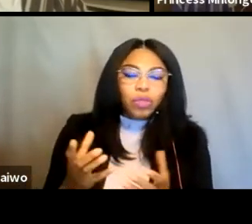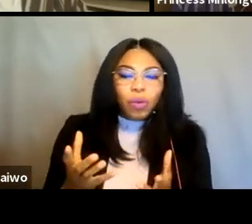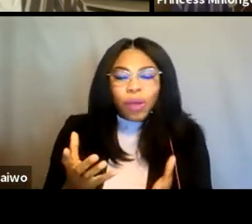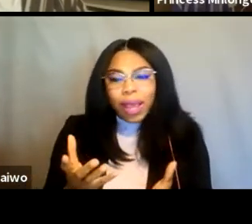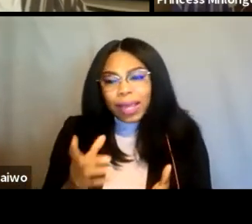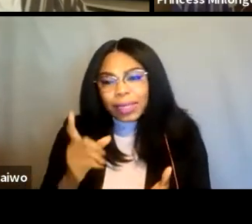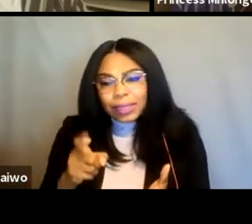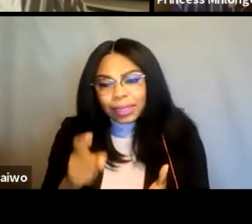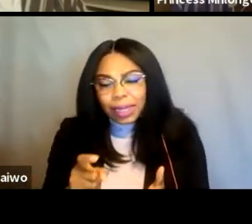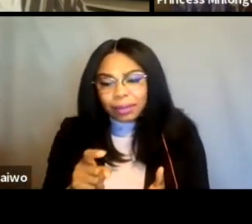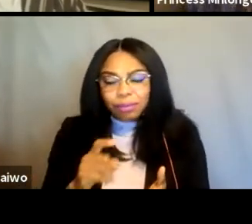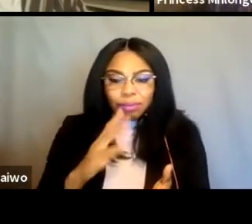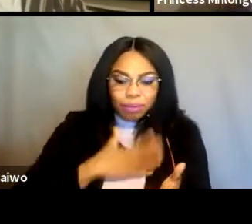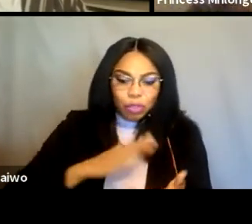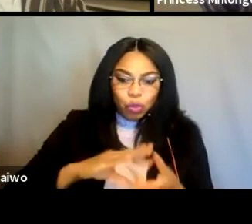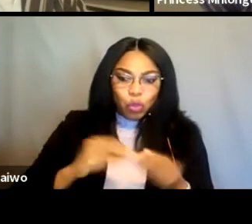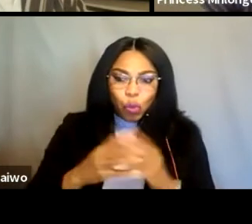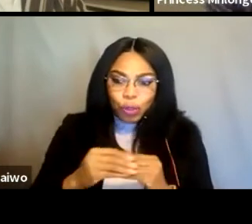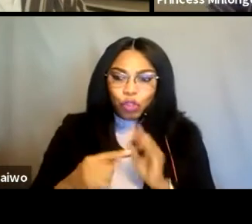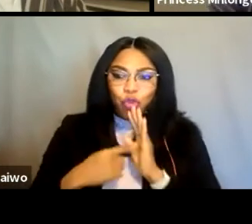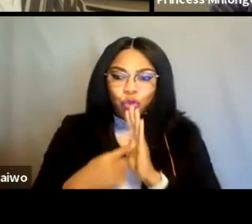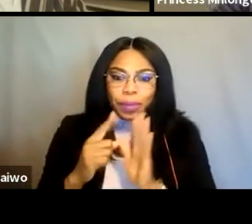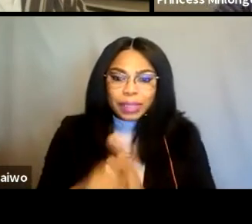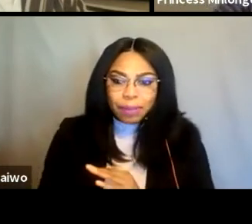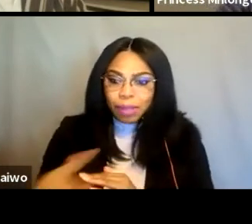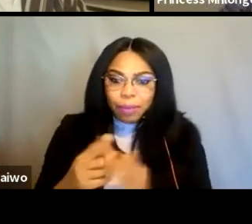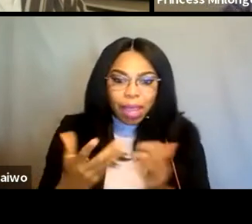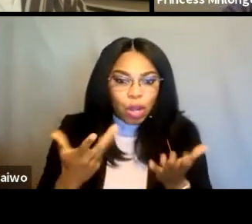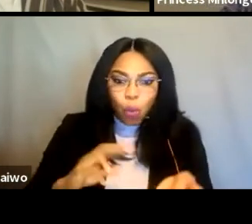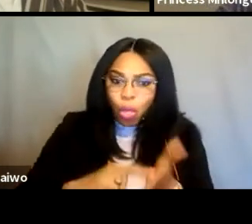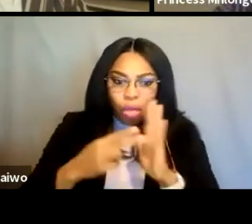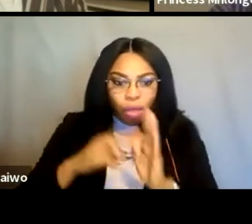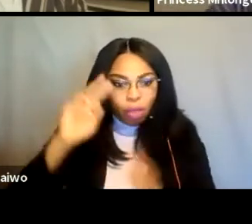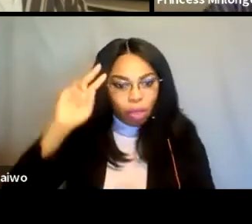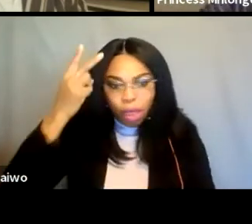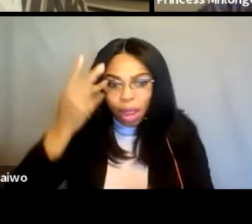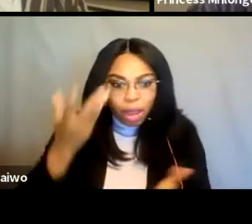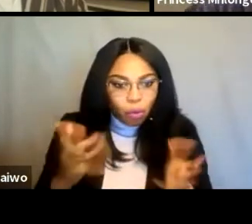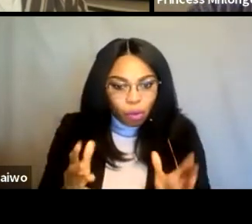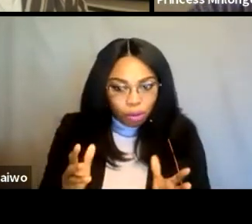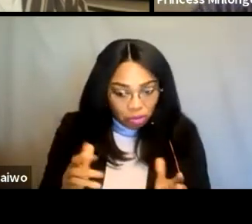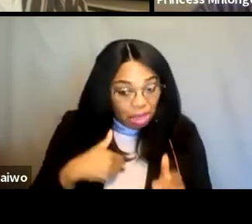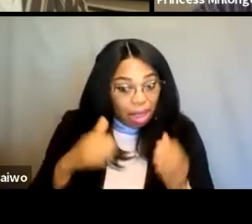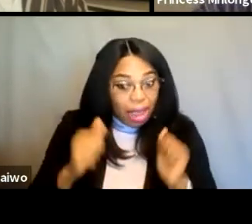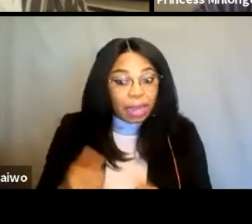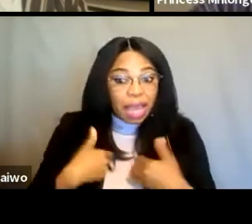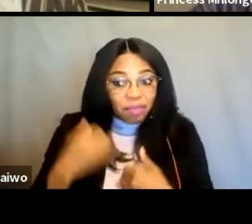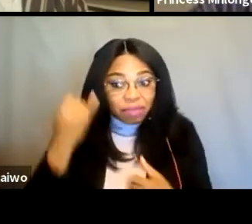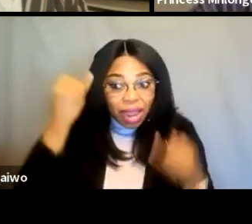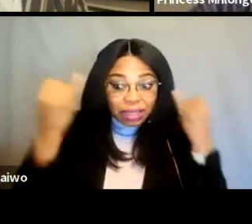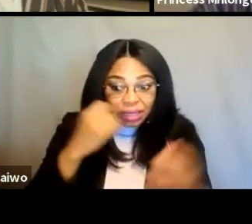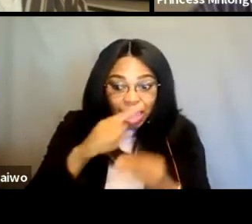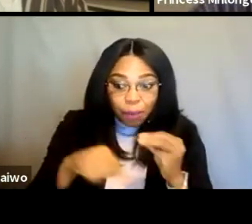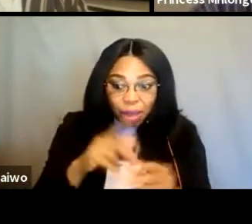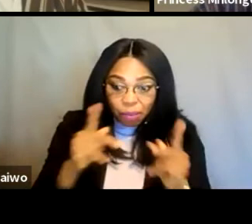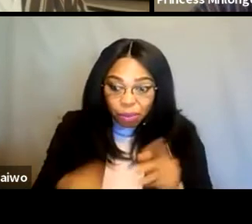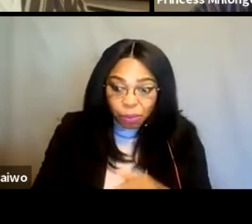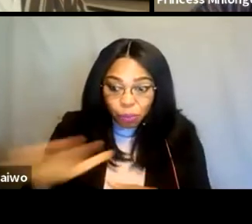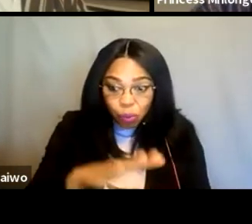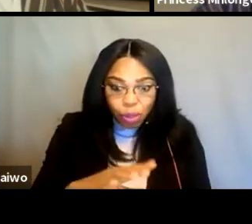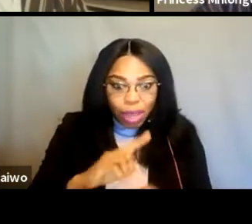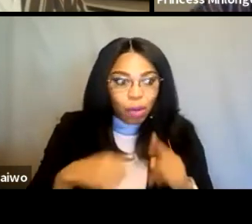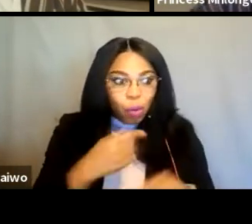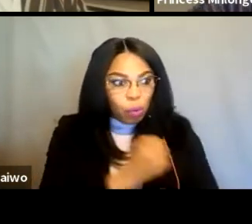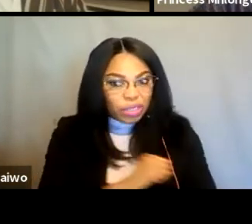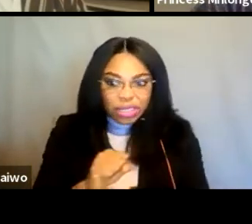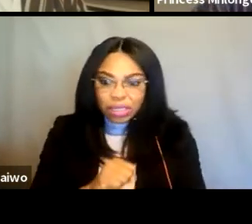people that I'm representing so that I don't misrepresent anybody, you know, because I can have these ideas about these people. Then when it's on stage, people be like,